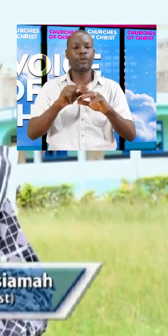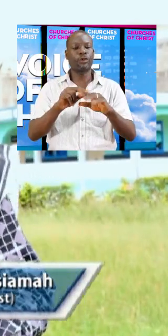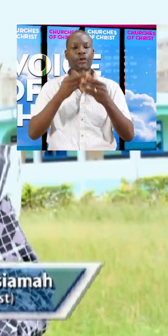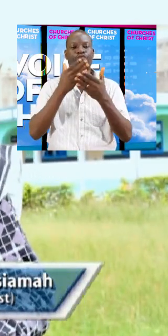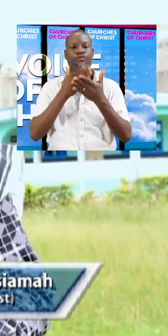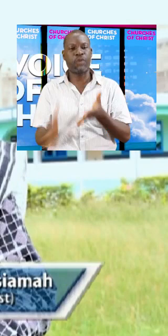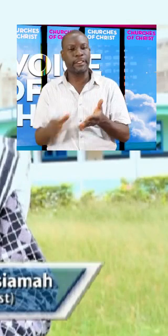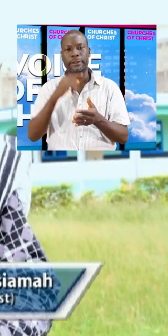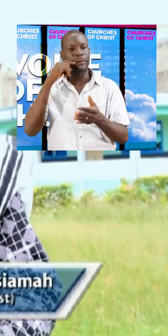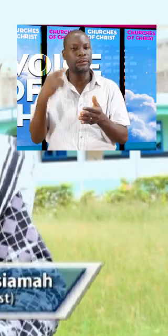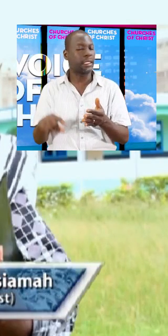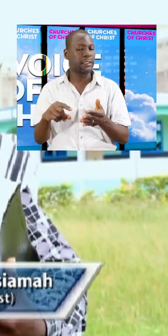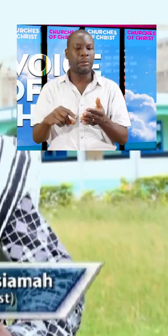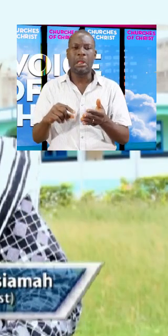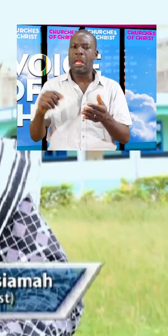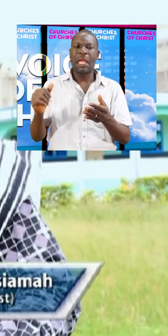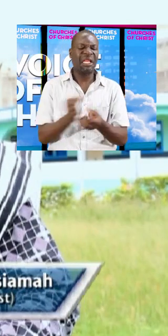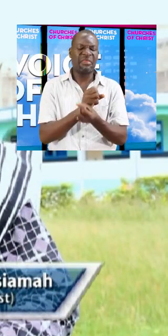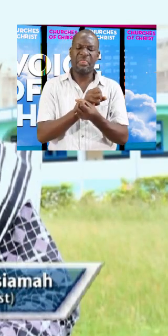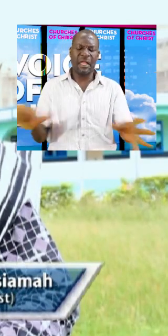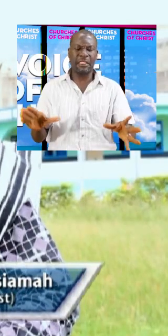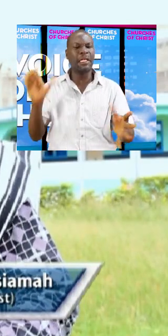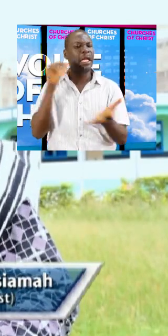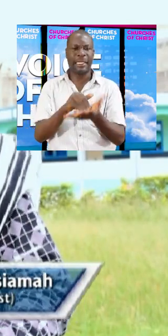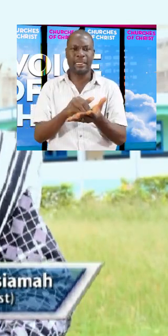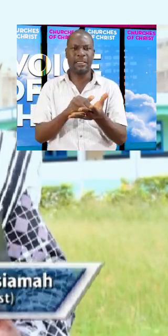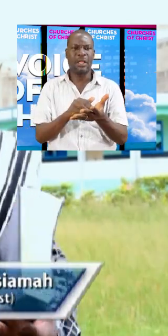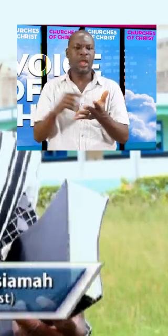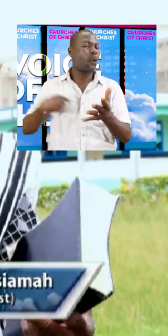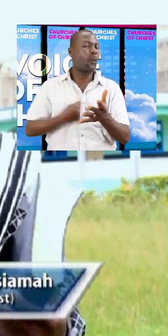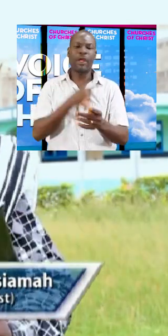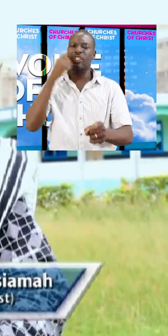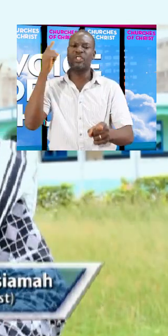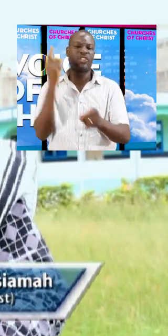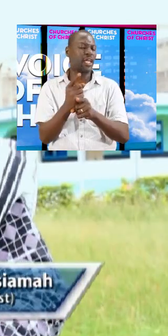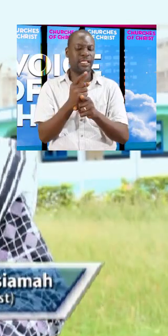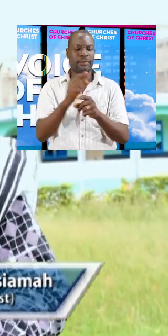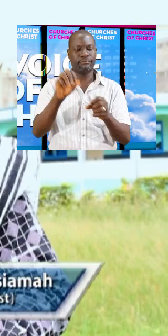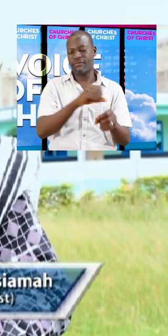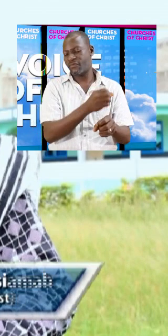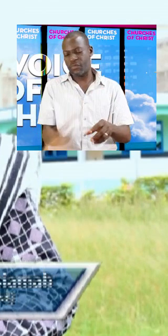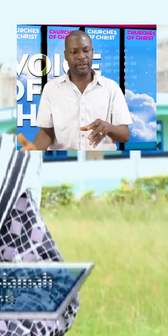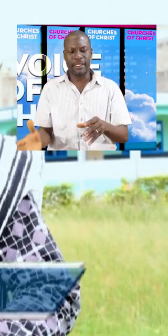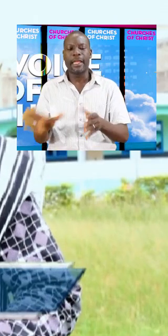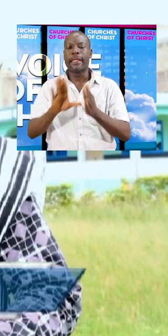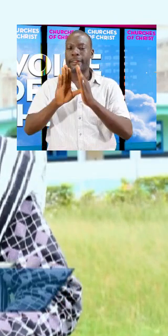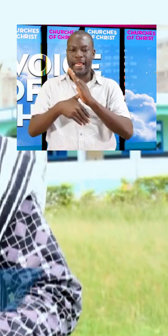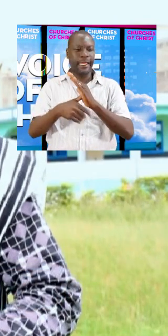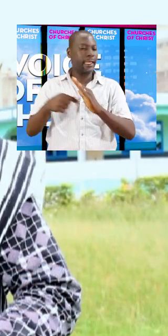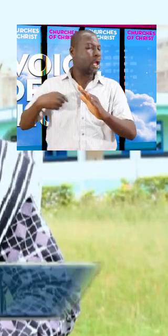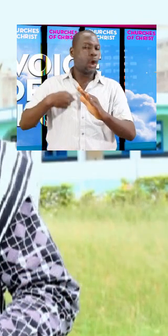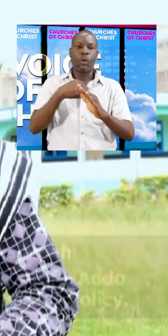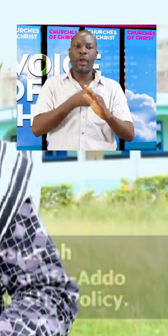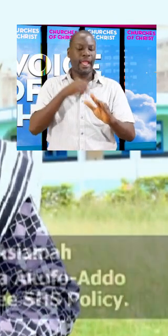da. Edean ene wode behye no enkyene bio. Enye mahwe bio. Age so ohwiegu